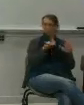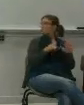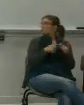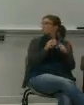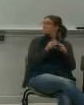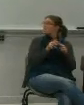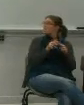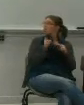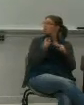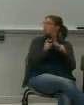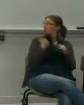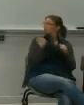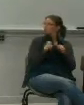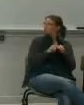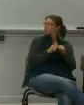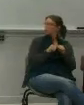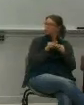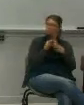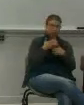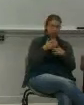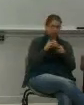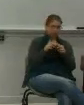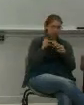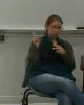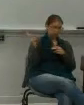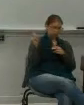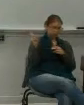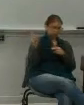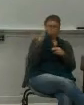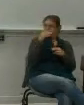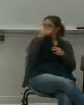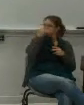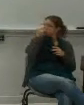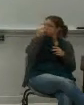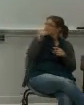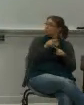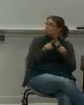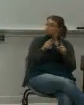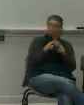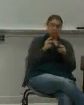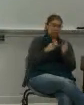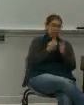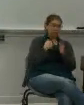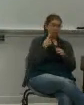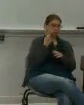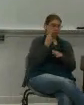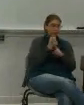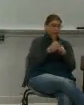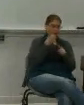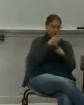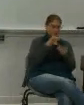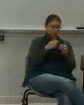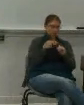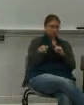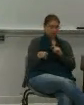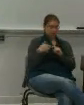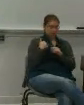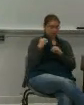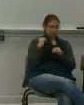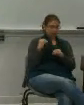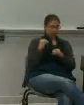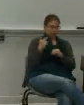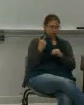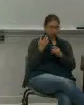two you're just gonna have to remember between the two. But this one has the 2 electrons as opposed to this one not having the 2